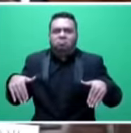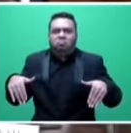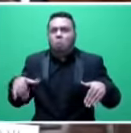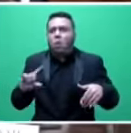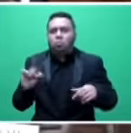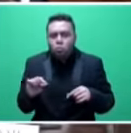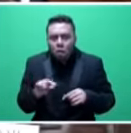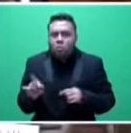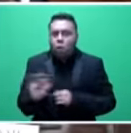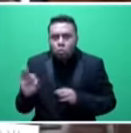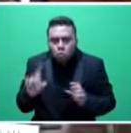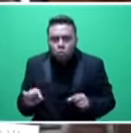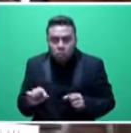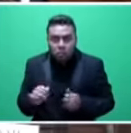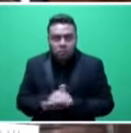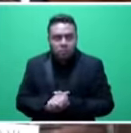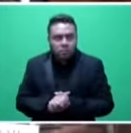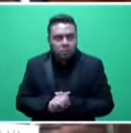has inflicted on this country through